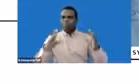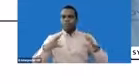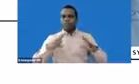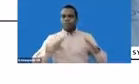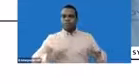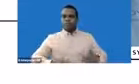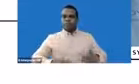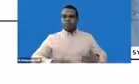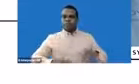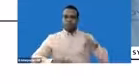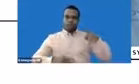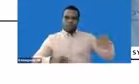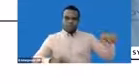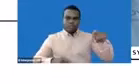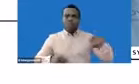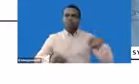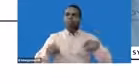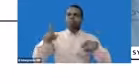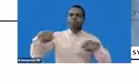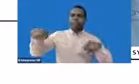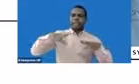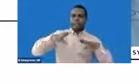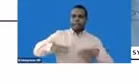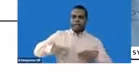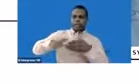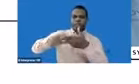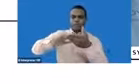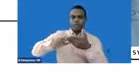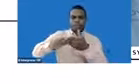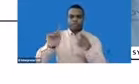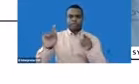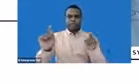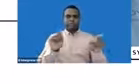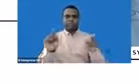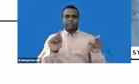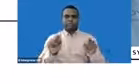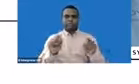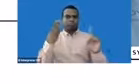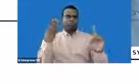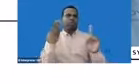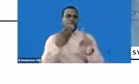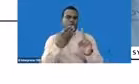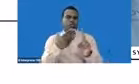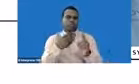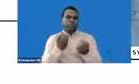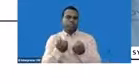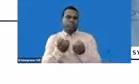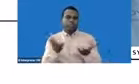mechanisms, of a bit how to provide feedbacks, how feedback mechanisms look like,